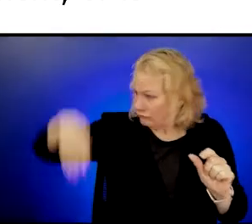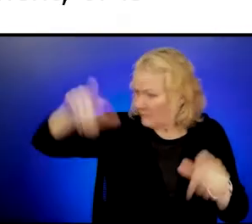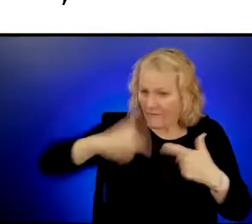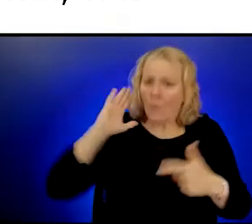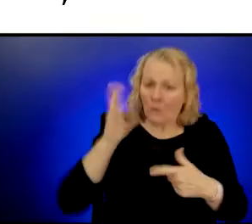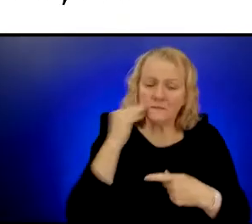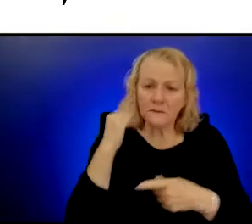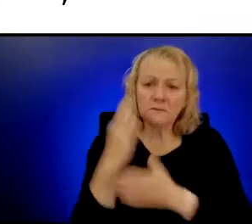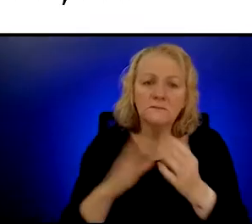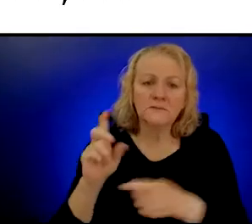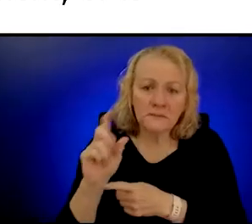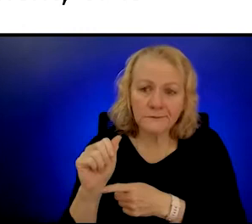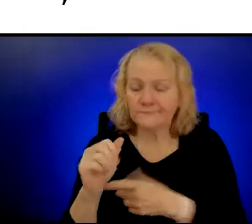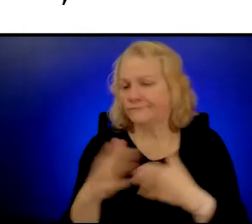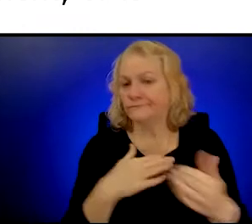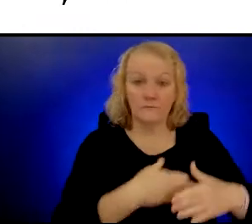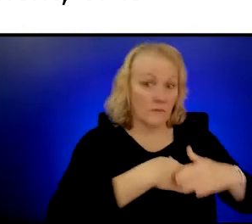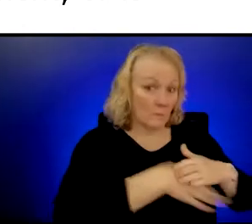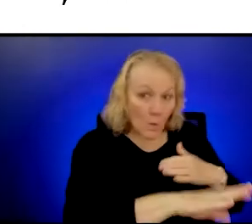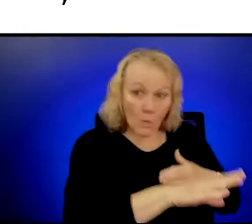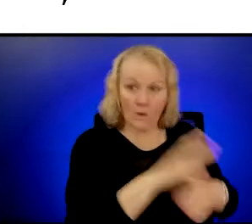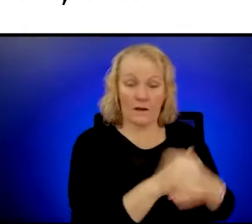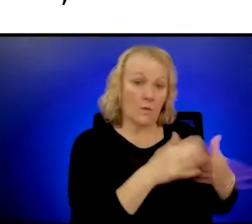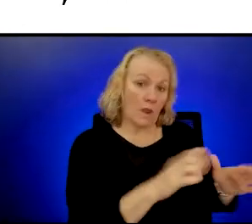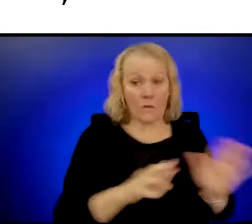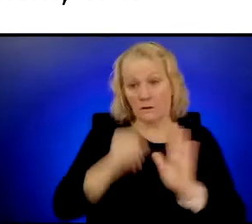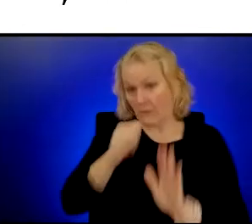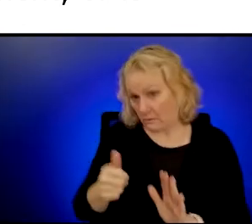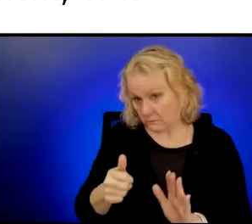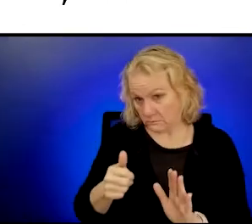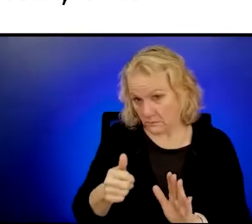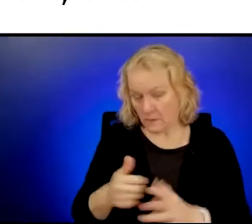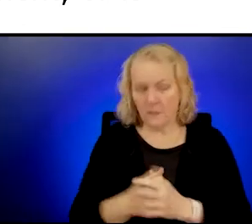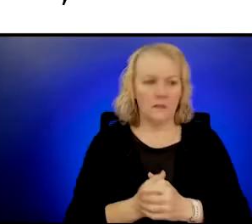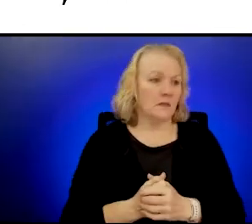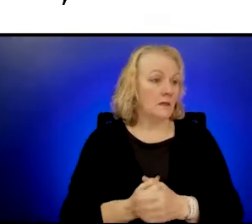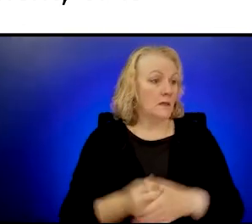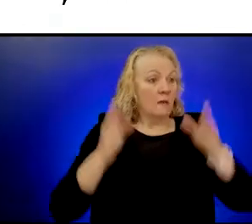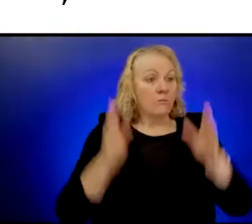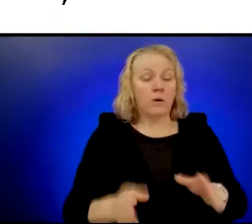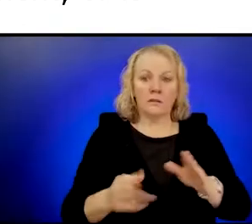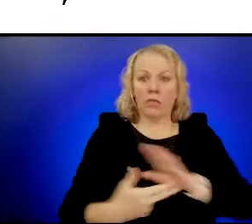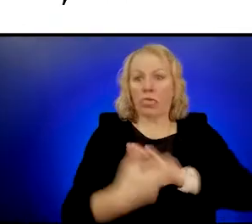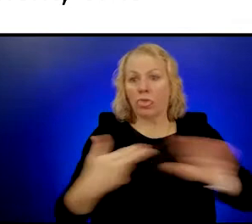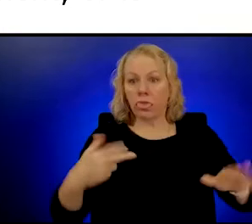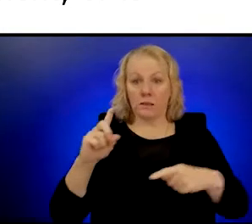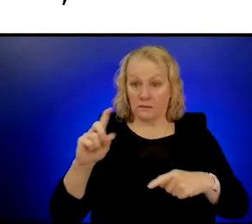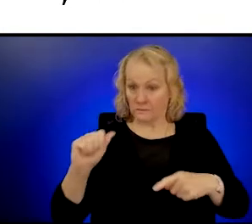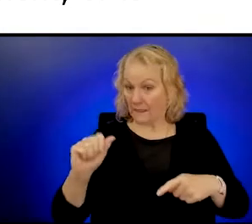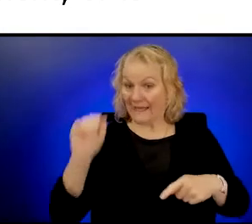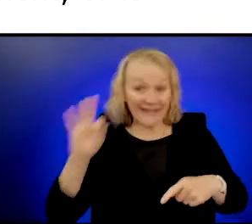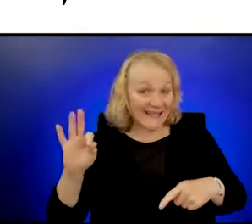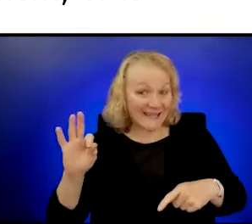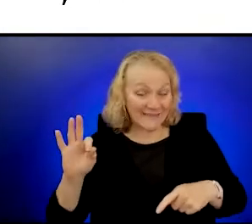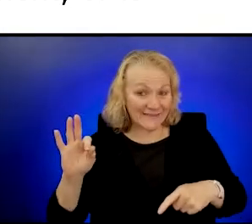disability, whether we were born with a disability or not. An individual is considered to have a disability if the person